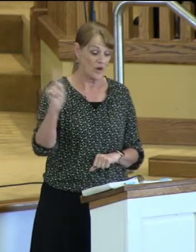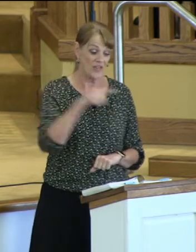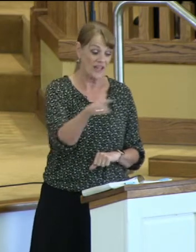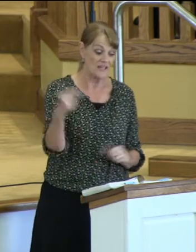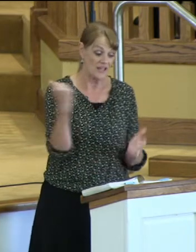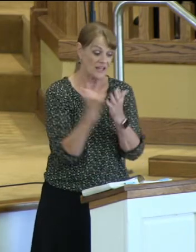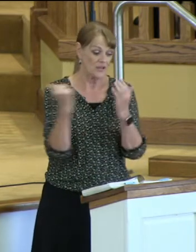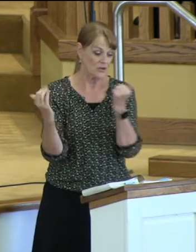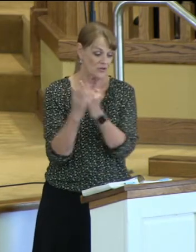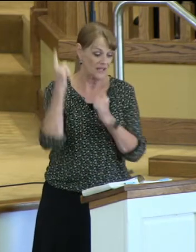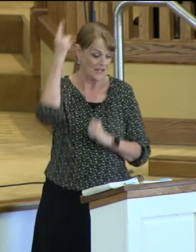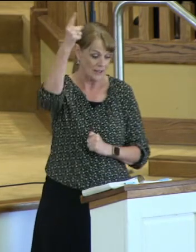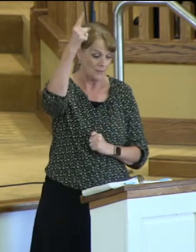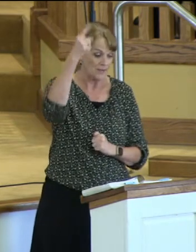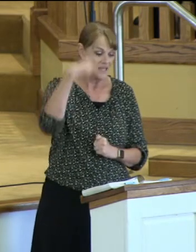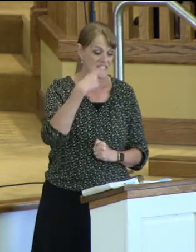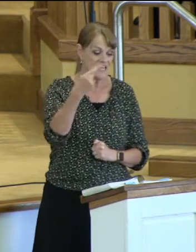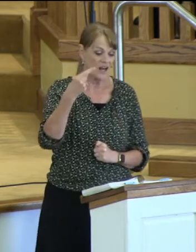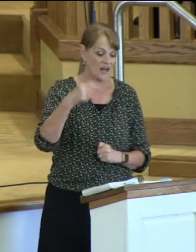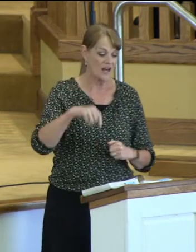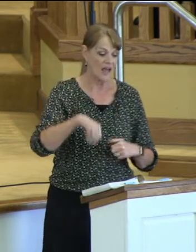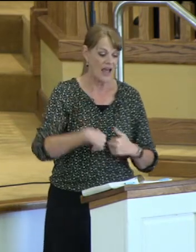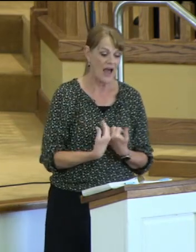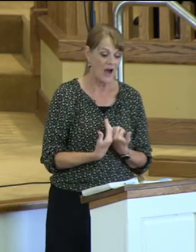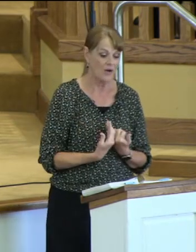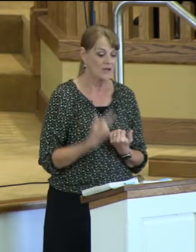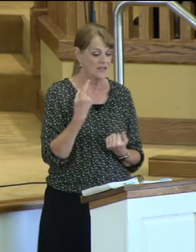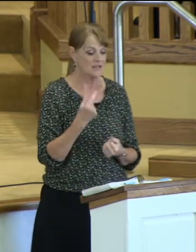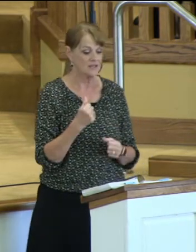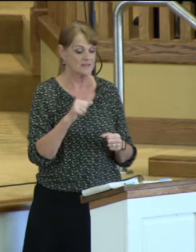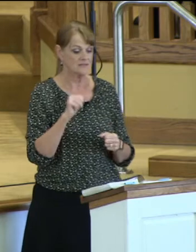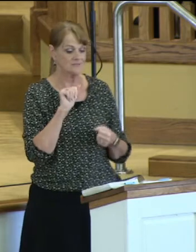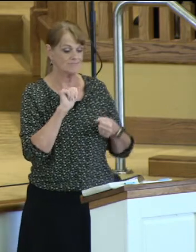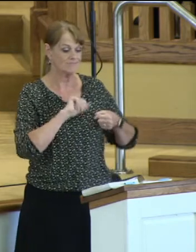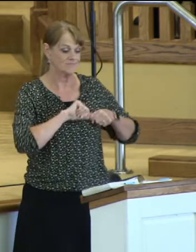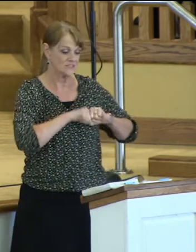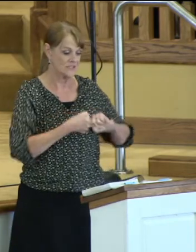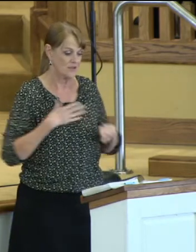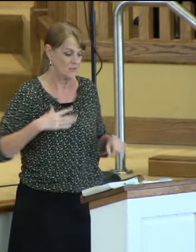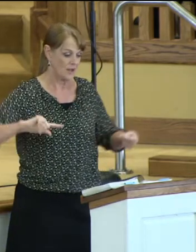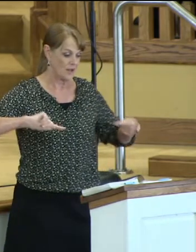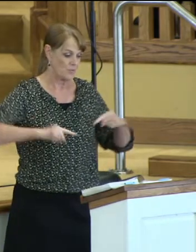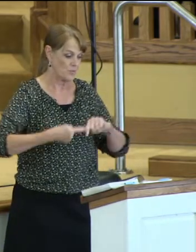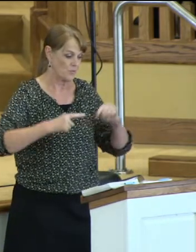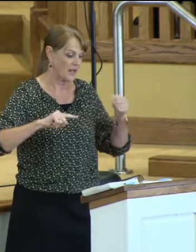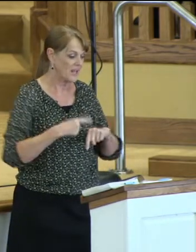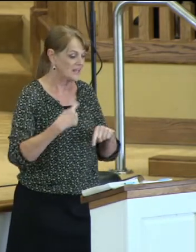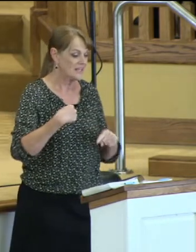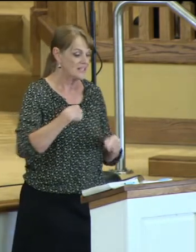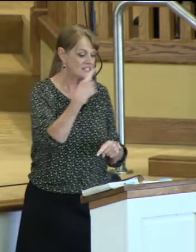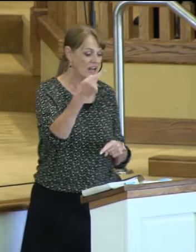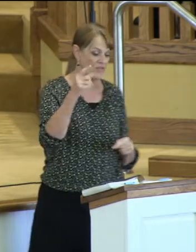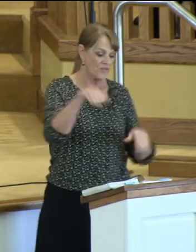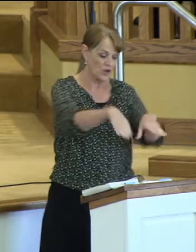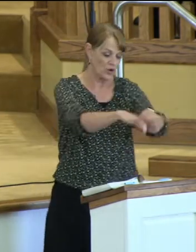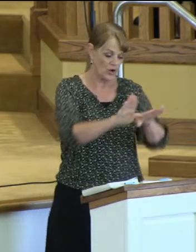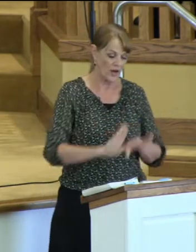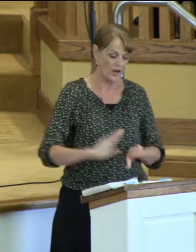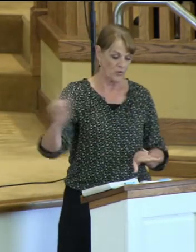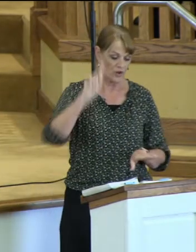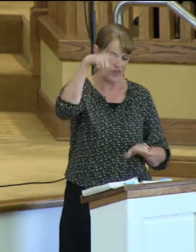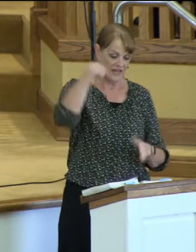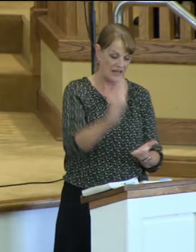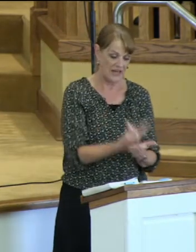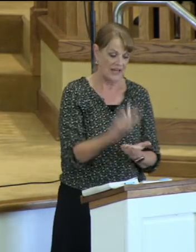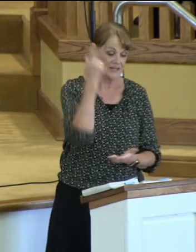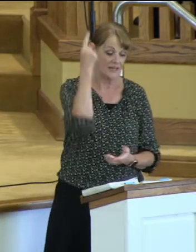Where they nailed him, tell how he suffered my pain, tell of the grave where they